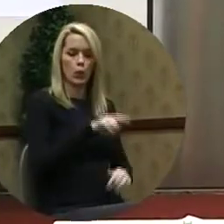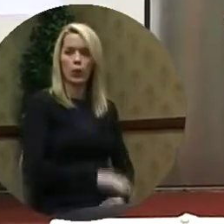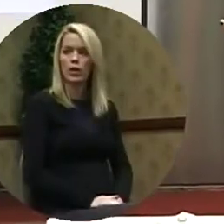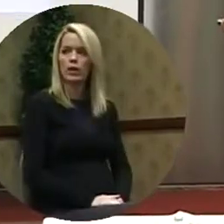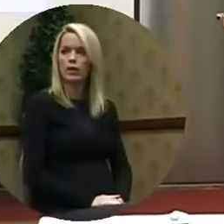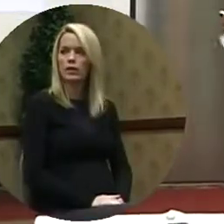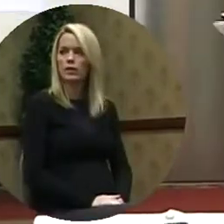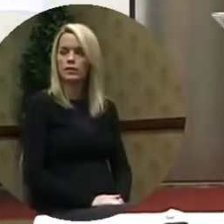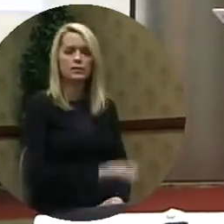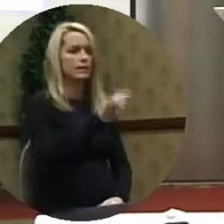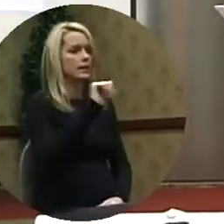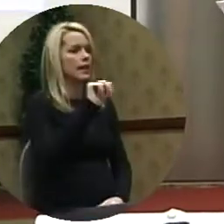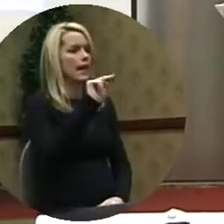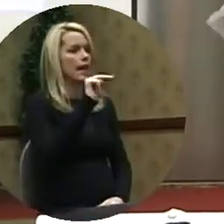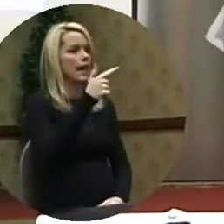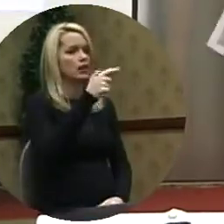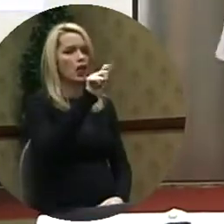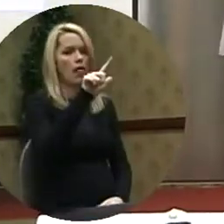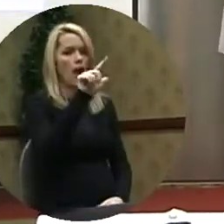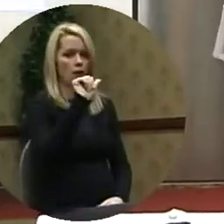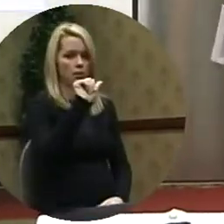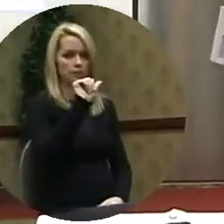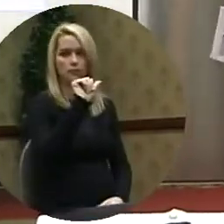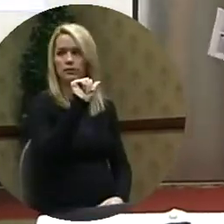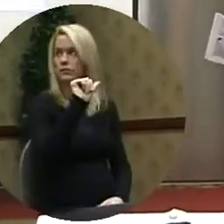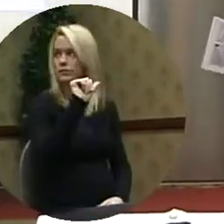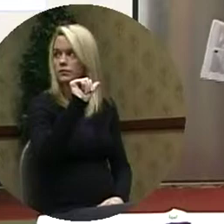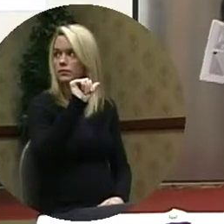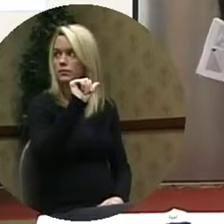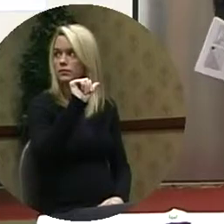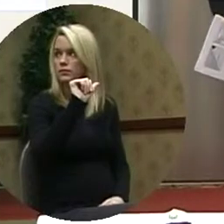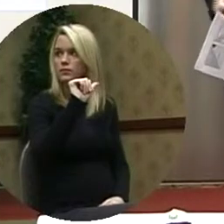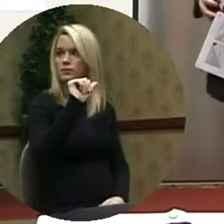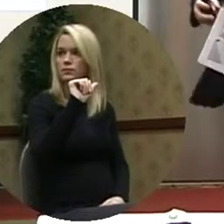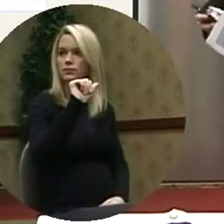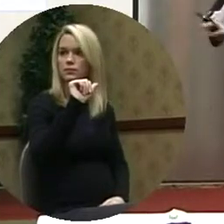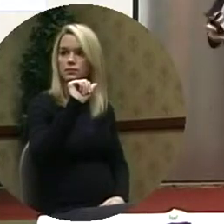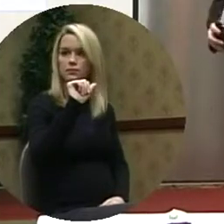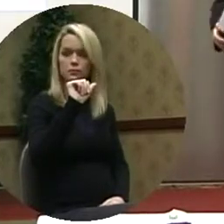Okay, this is Angela. She is... Should I hold this? Absolutely.